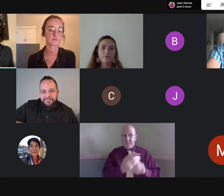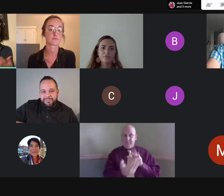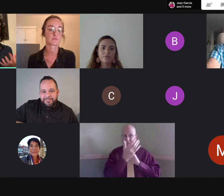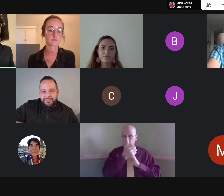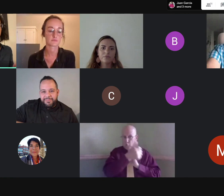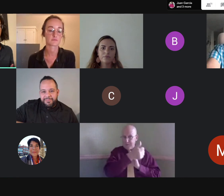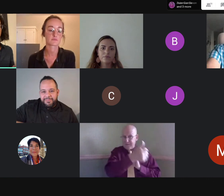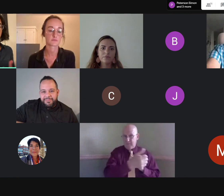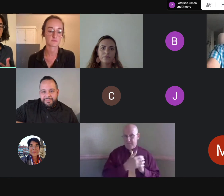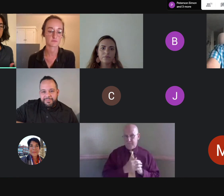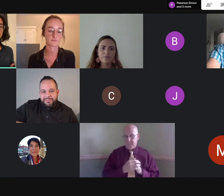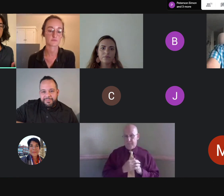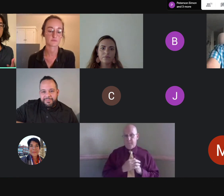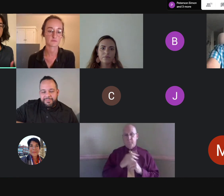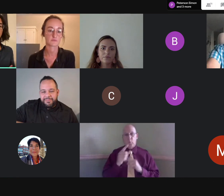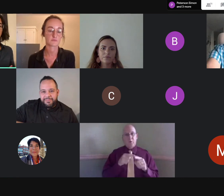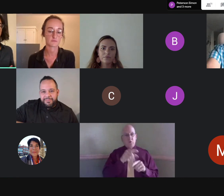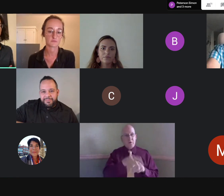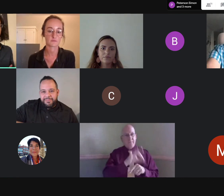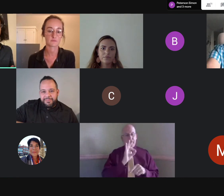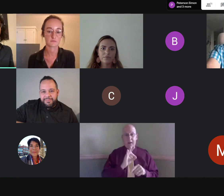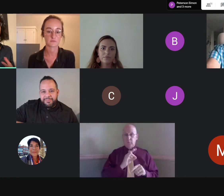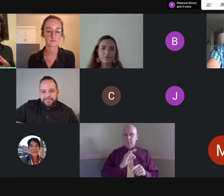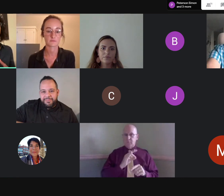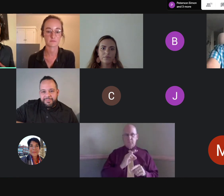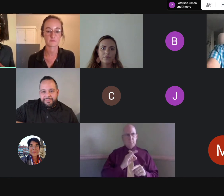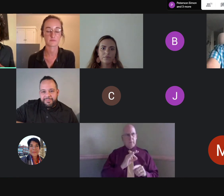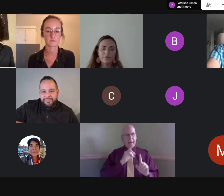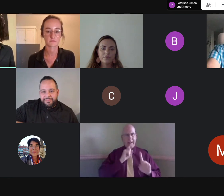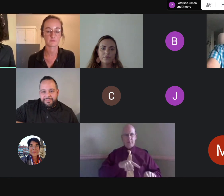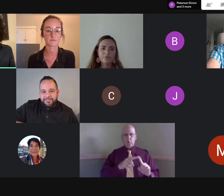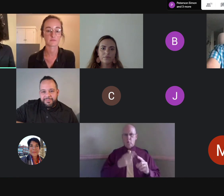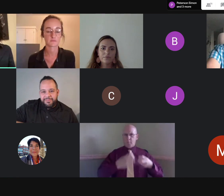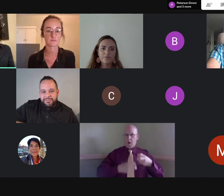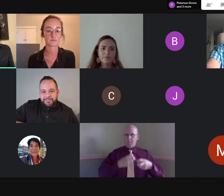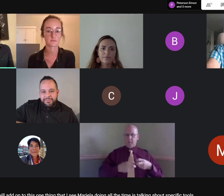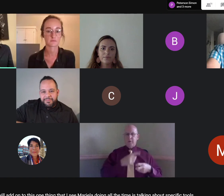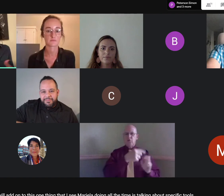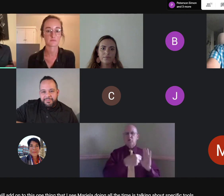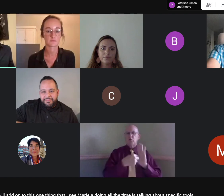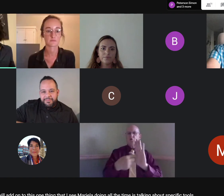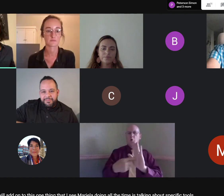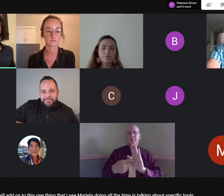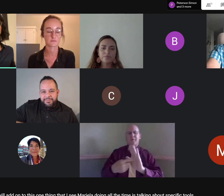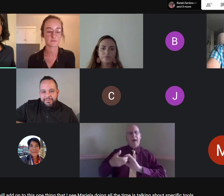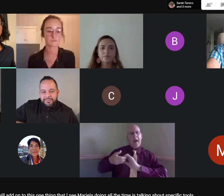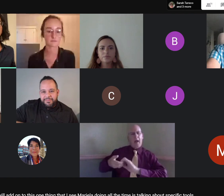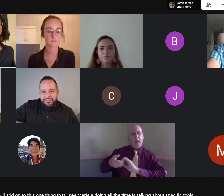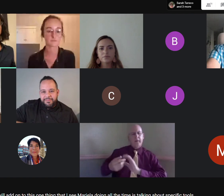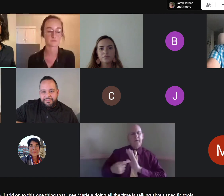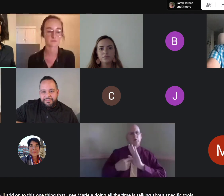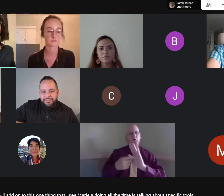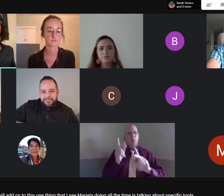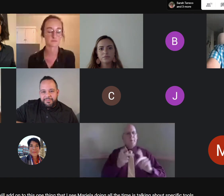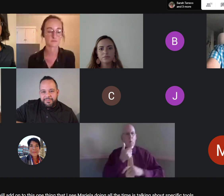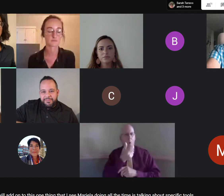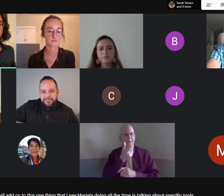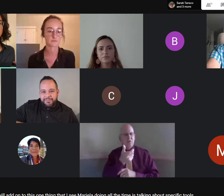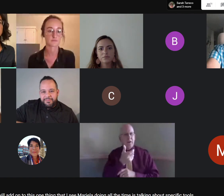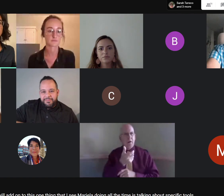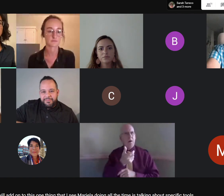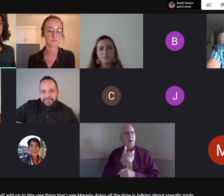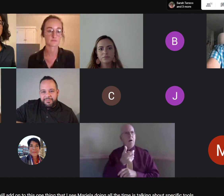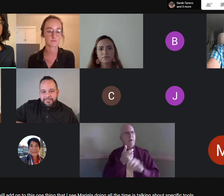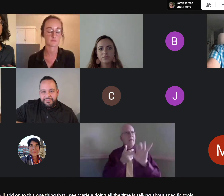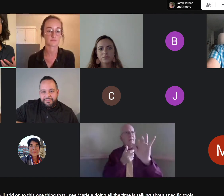So when she's amplifying a solution that's worked for her, then all of a sudden she's showing allies and she's showing people watching her videos like, oh, I can